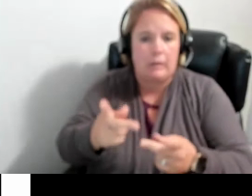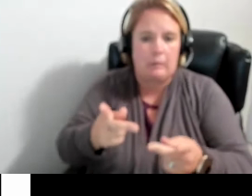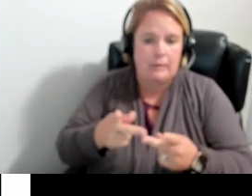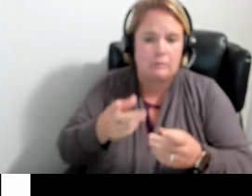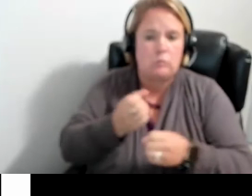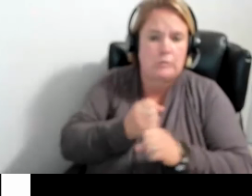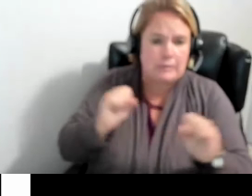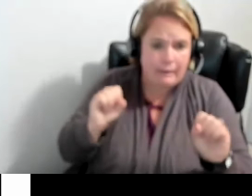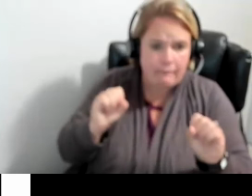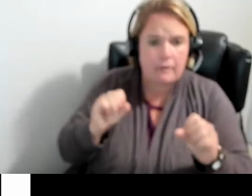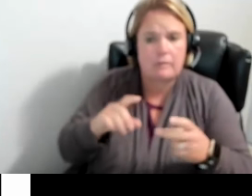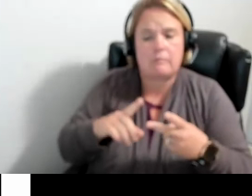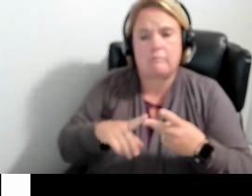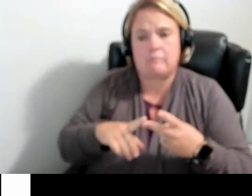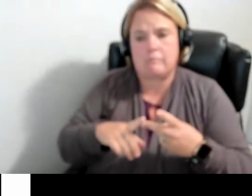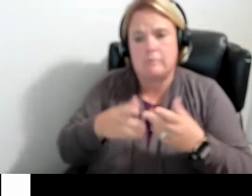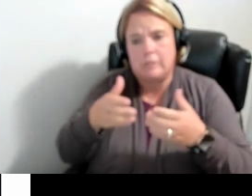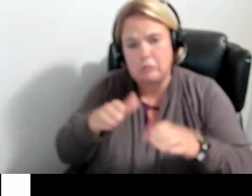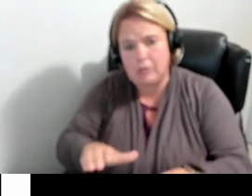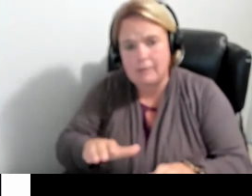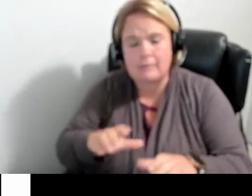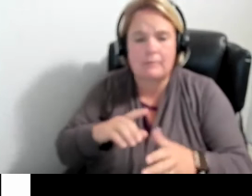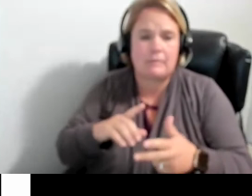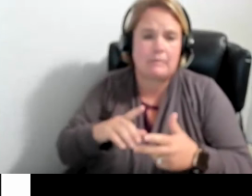to take a chance on a different type of class.